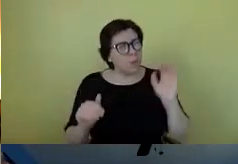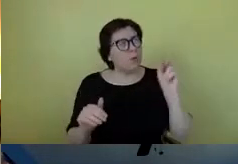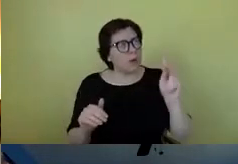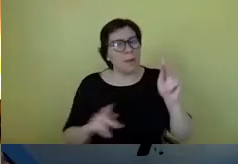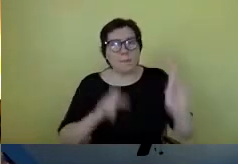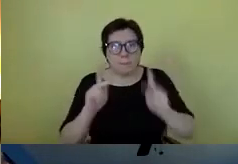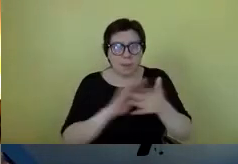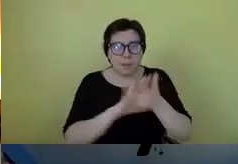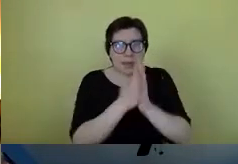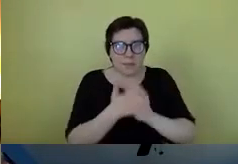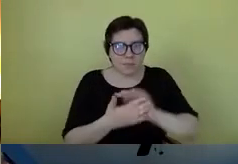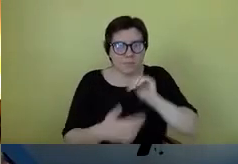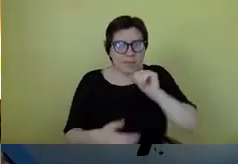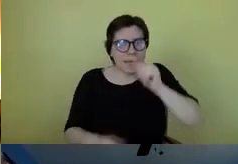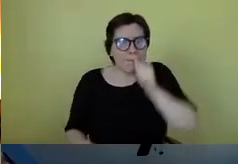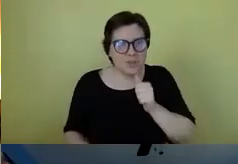impatient.